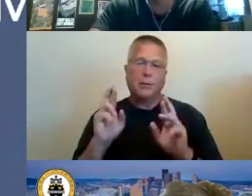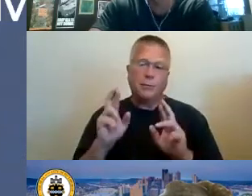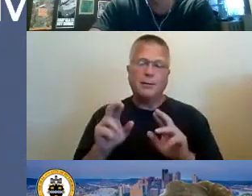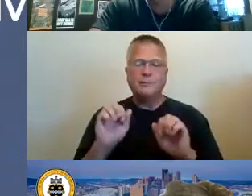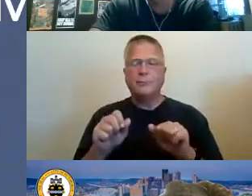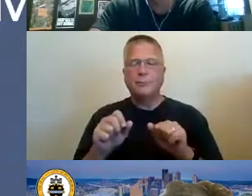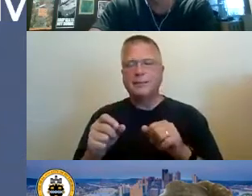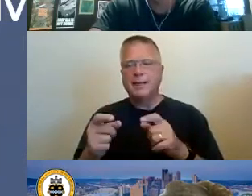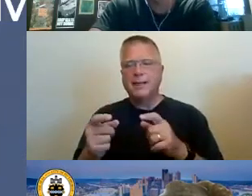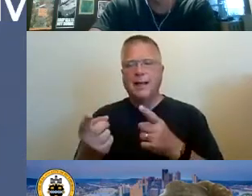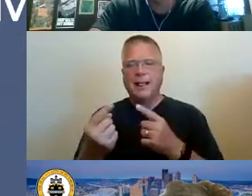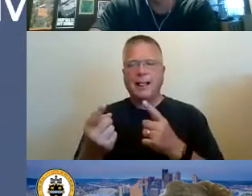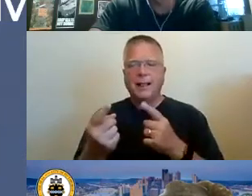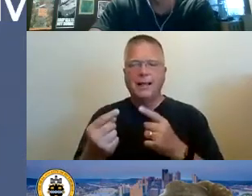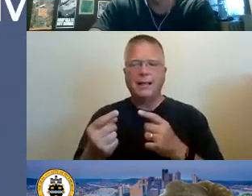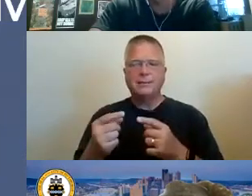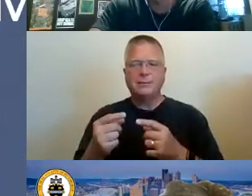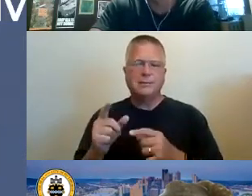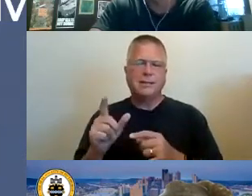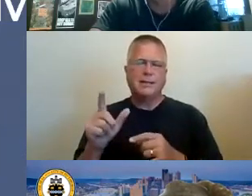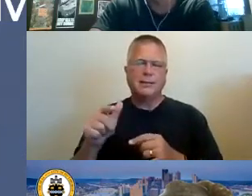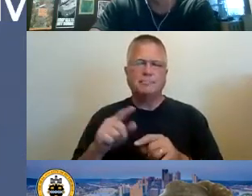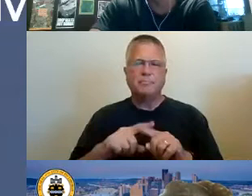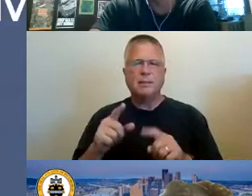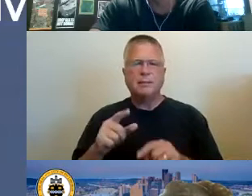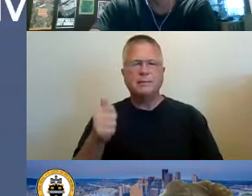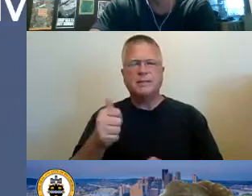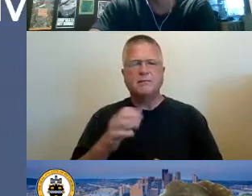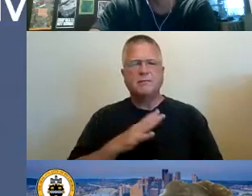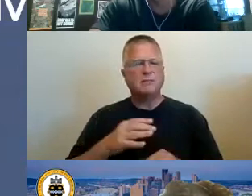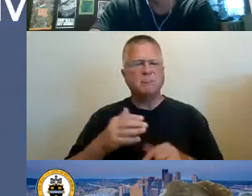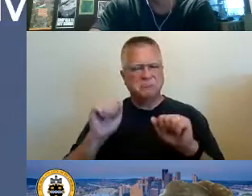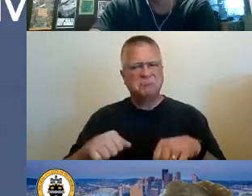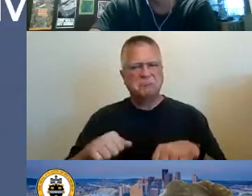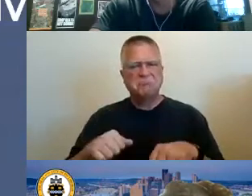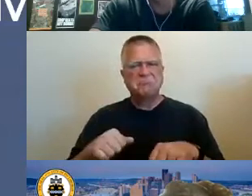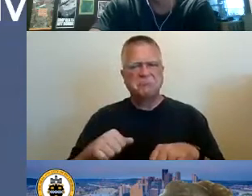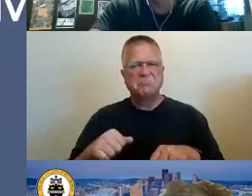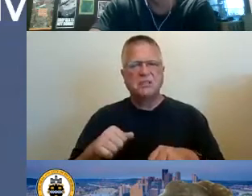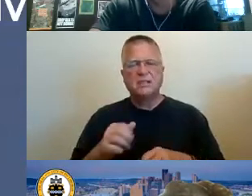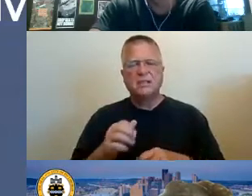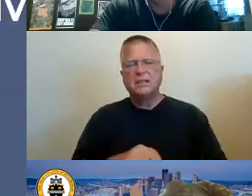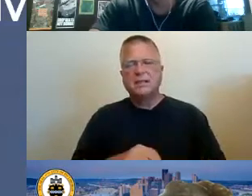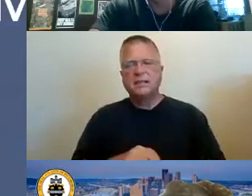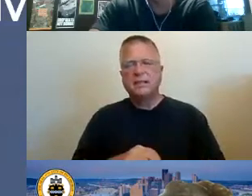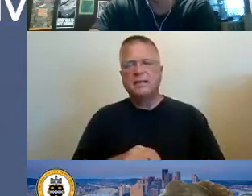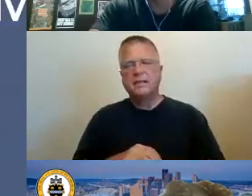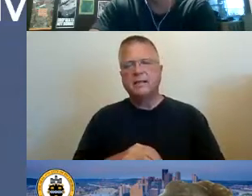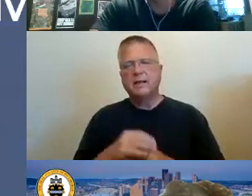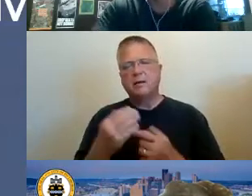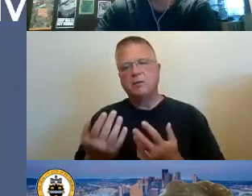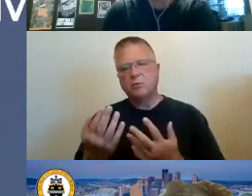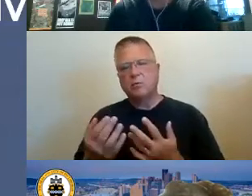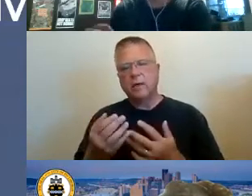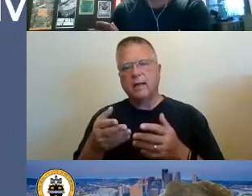answering at some point, please feel free to do that. In the meantime, I'm just going to let a couple more people sign